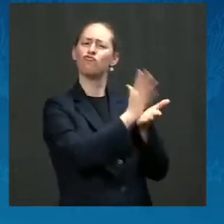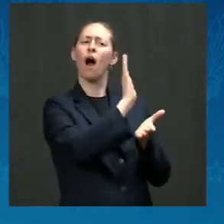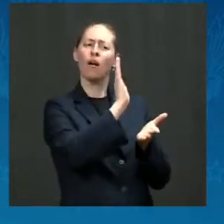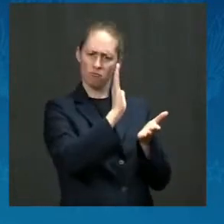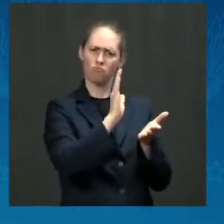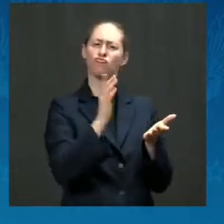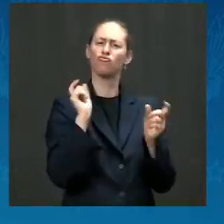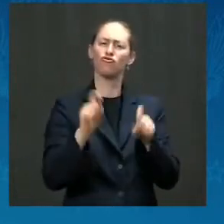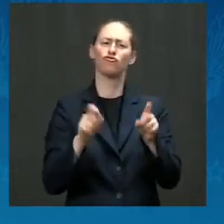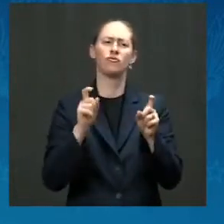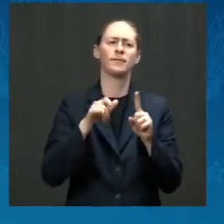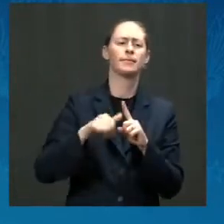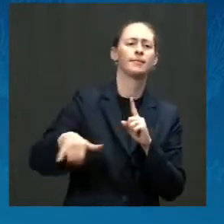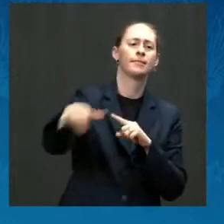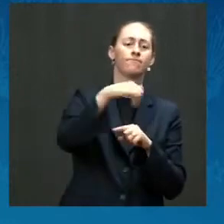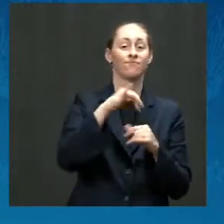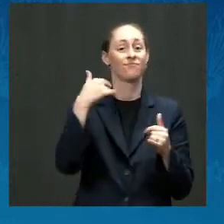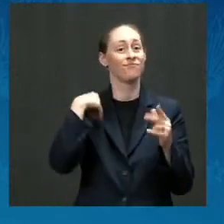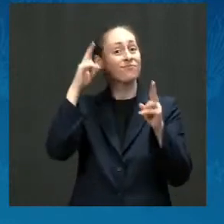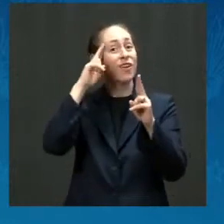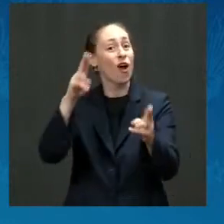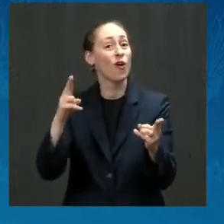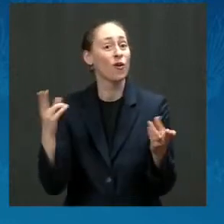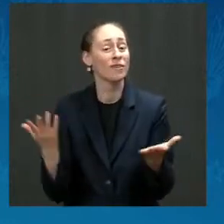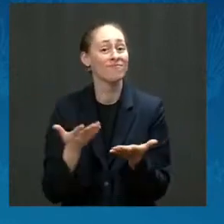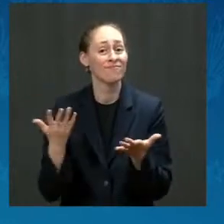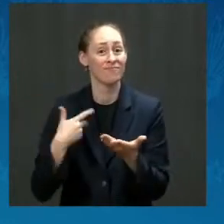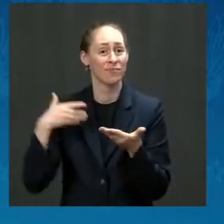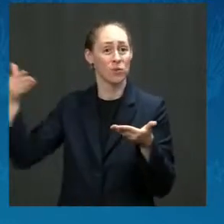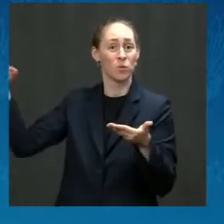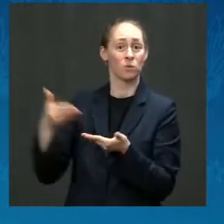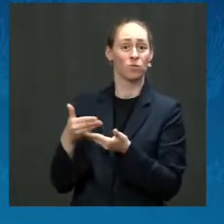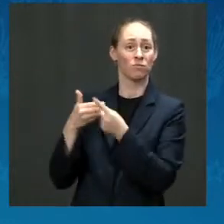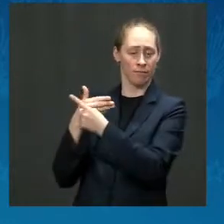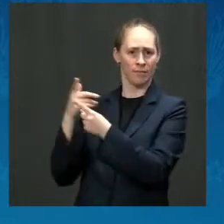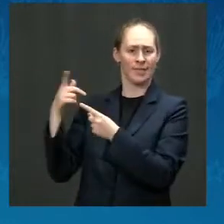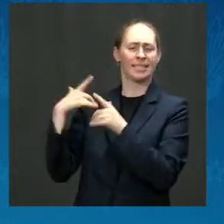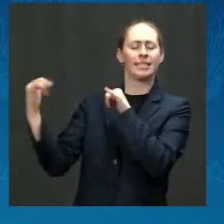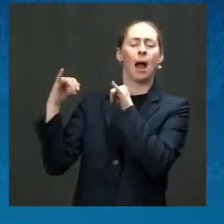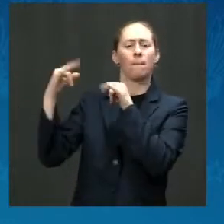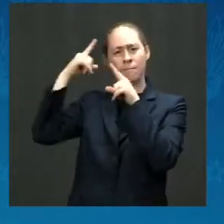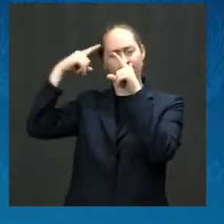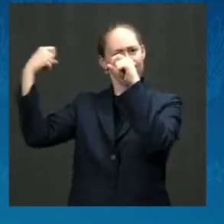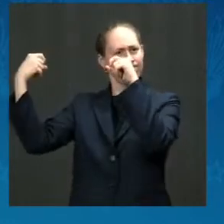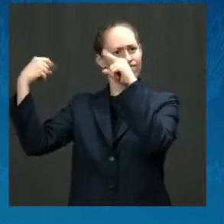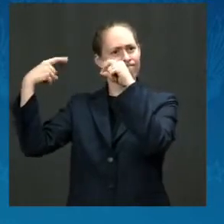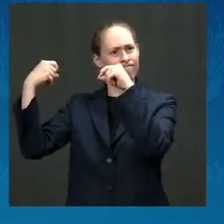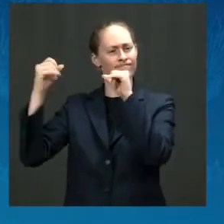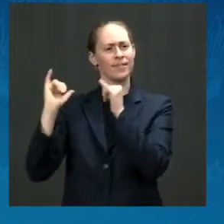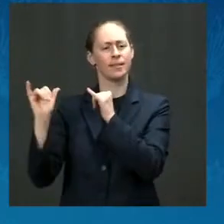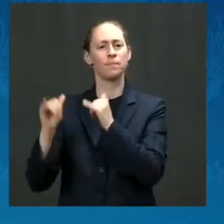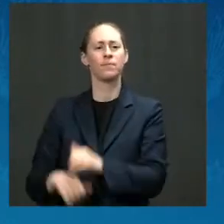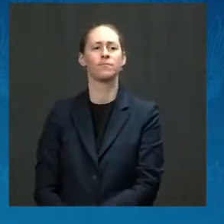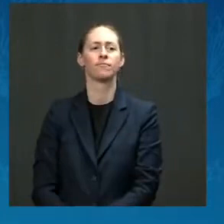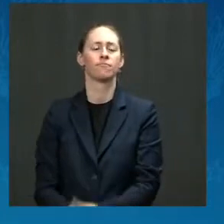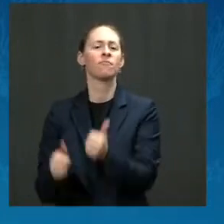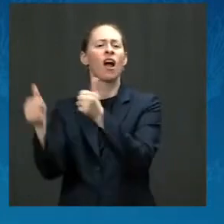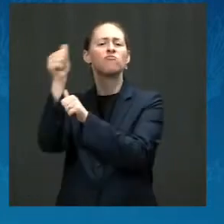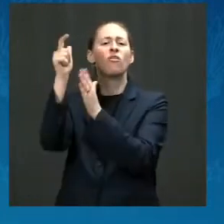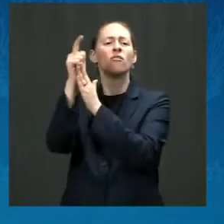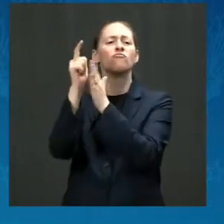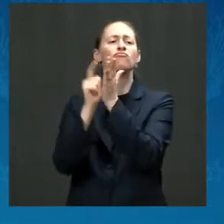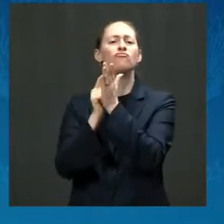believes that health care is a right. As Attorney General in California, she defended the Affordable Care Act against